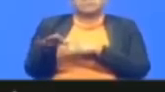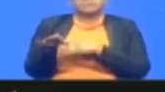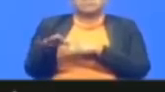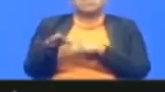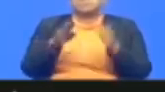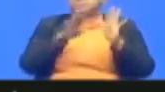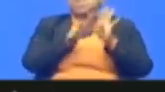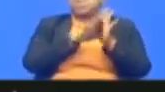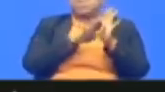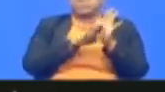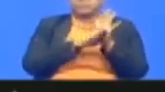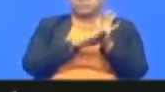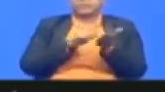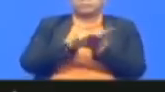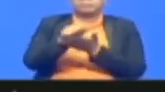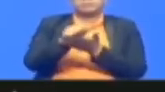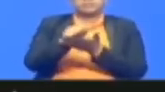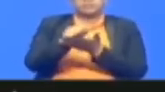in the statement published today,